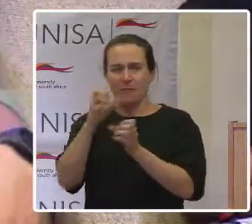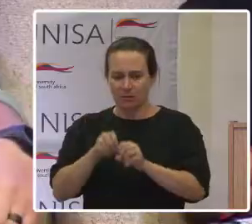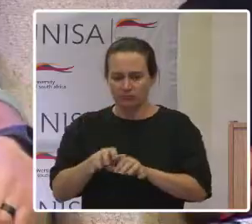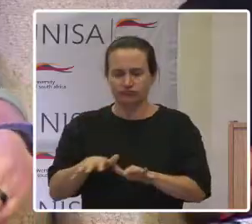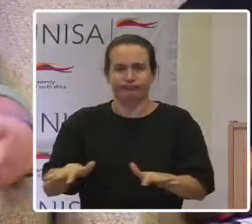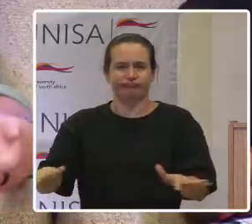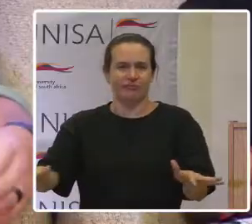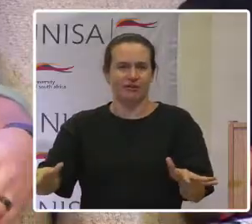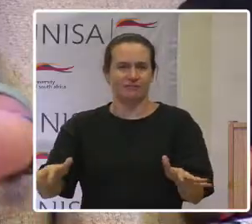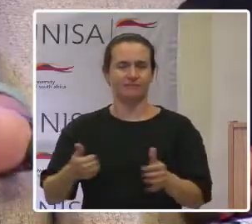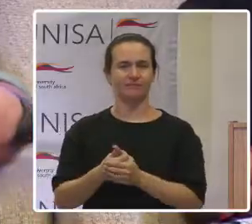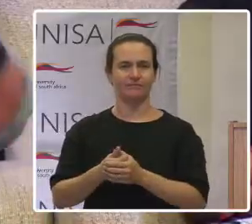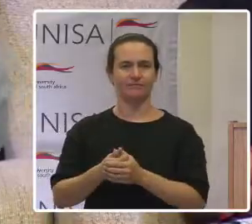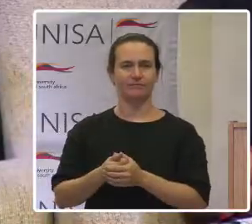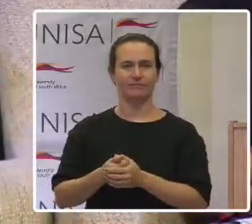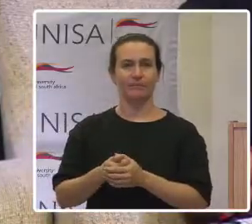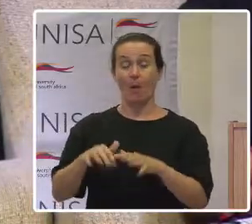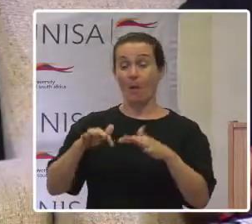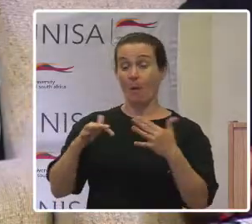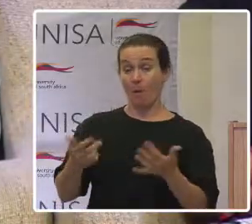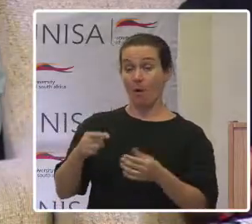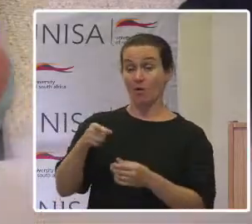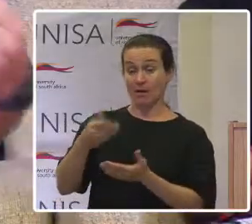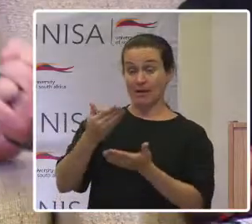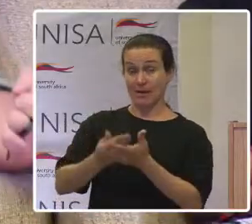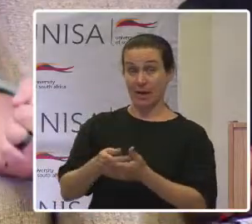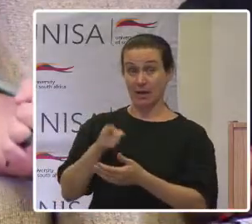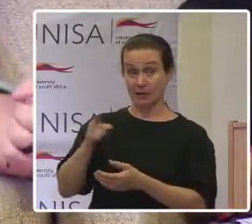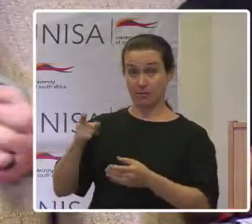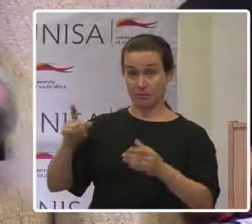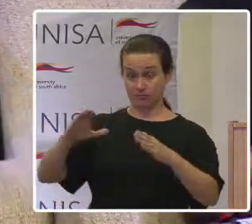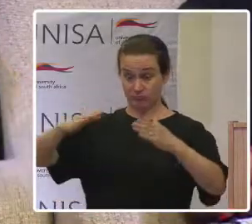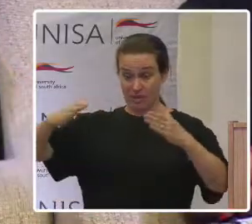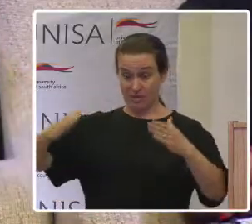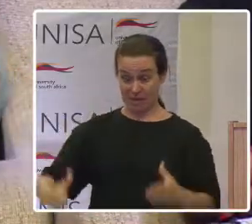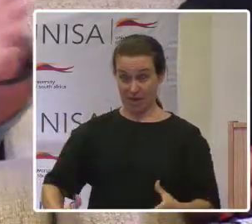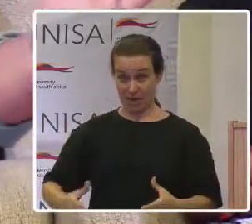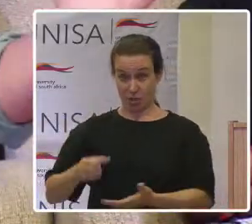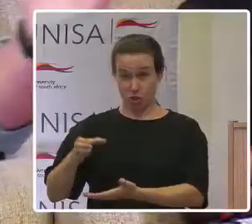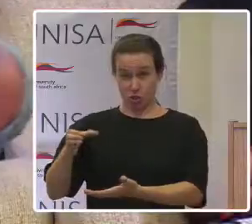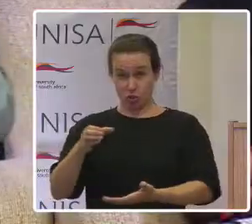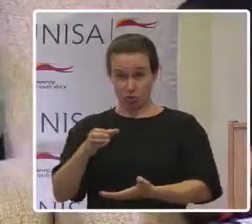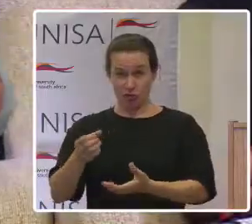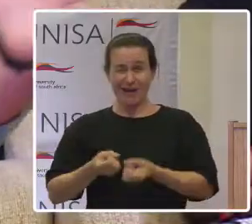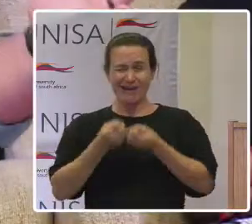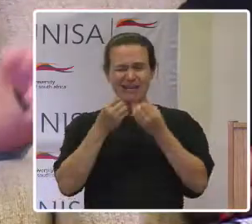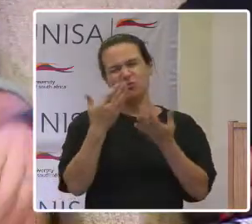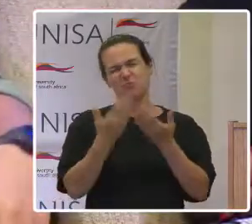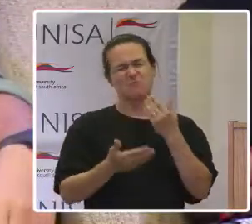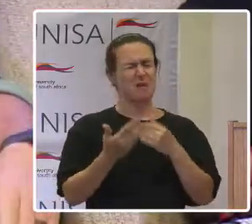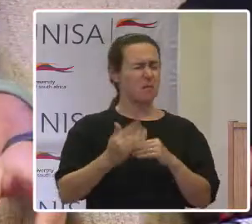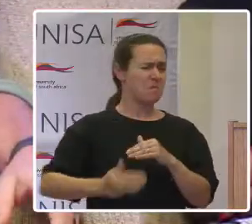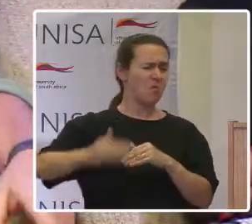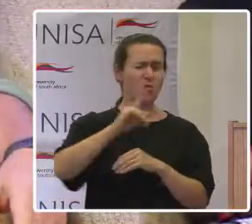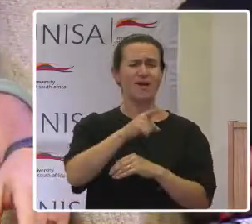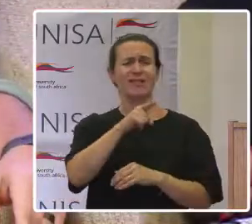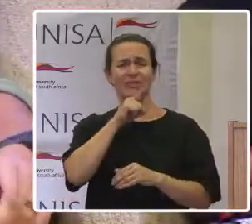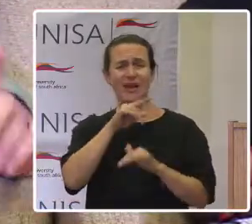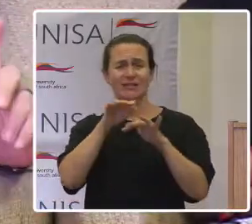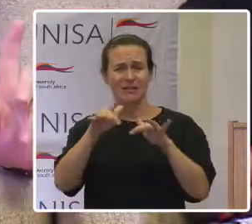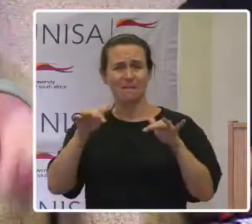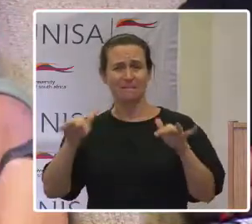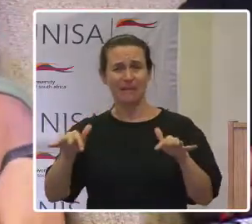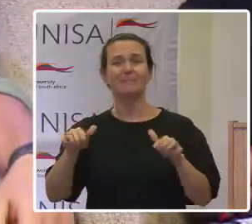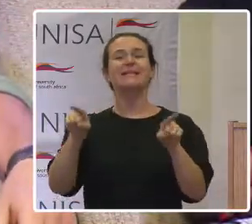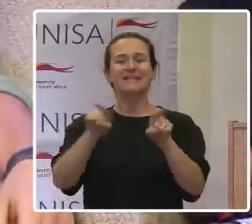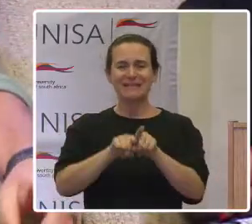simpler idea of buying a spraying tank, giving it to a whole number of people, thousands of people, for the same price as